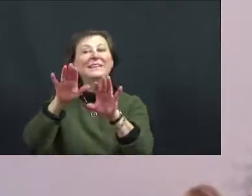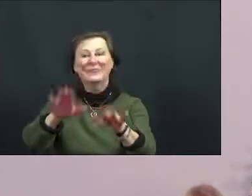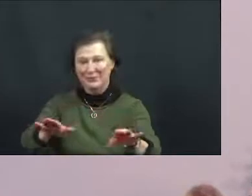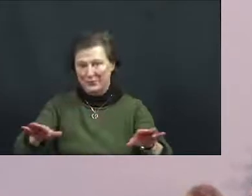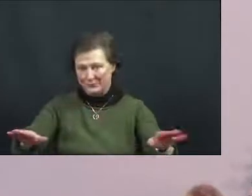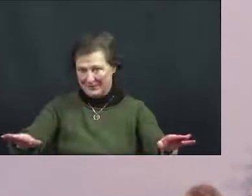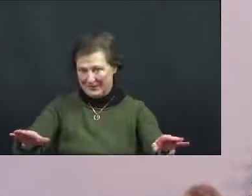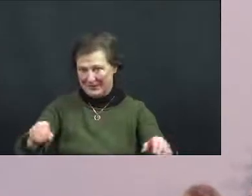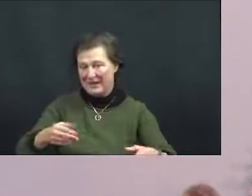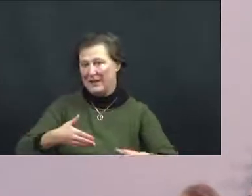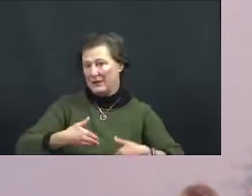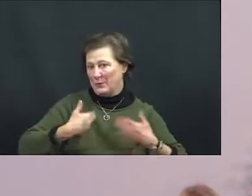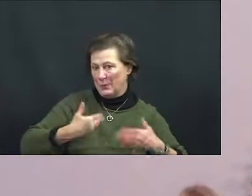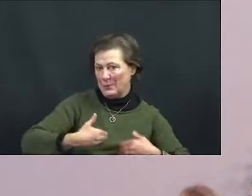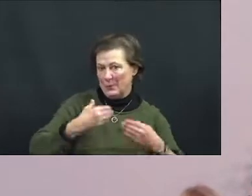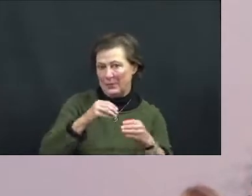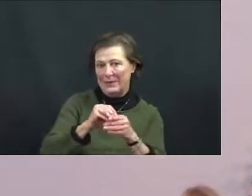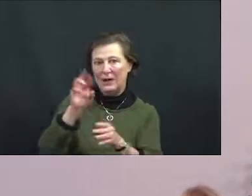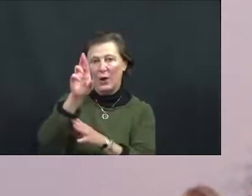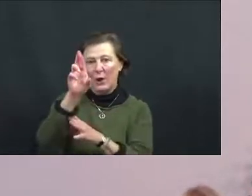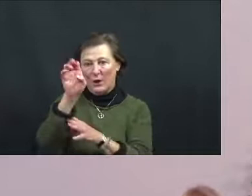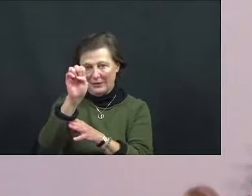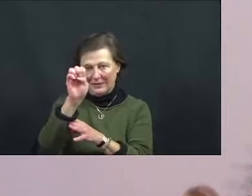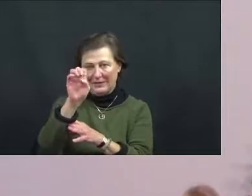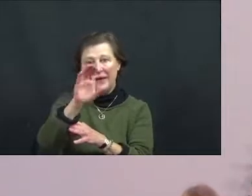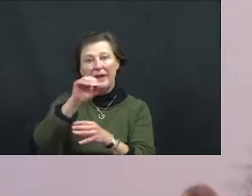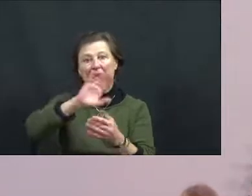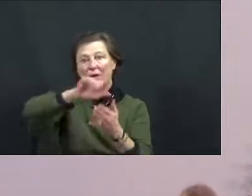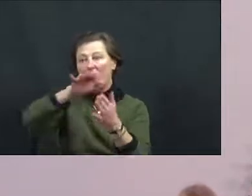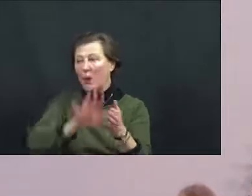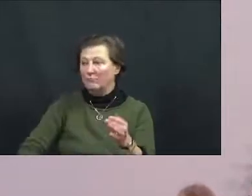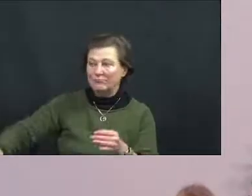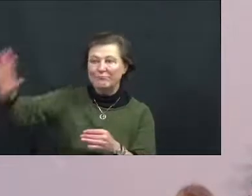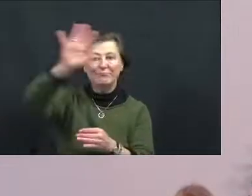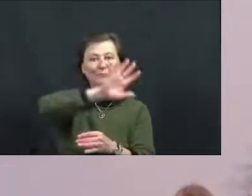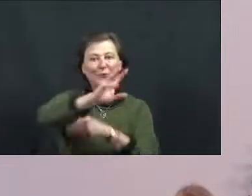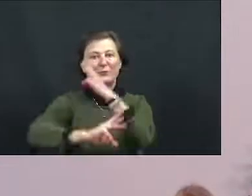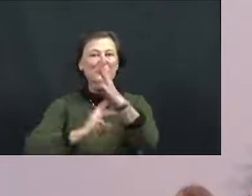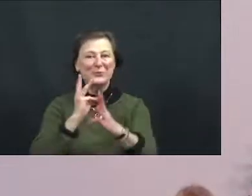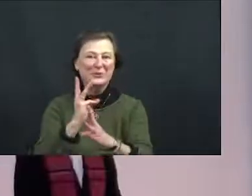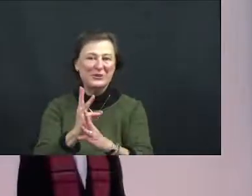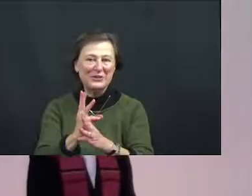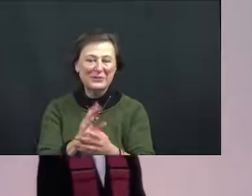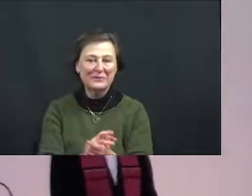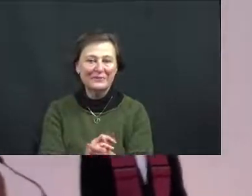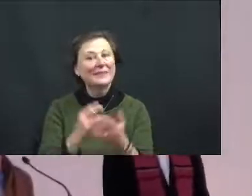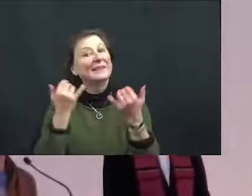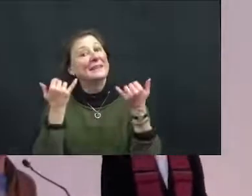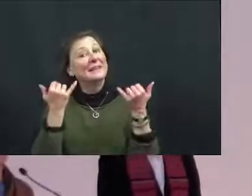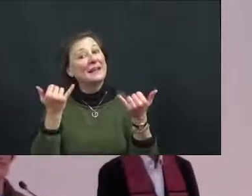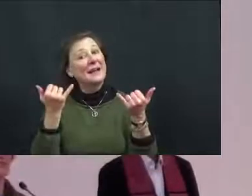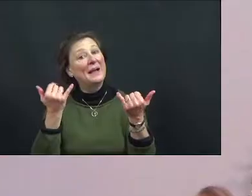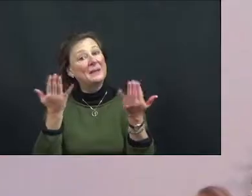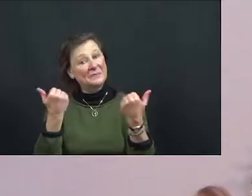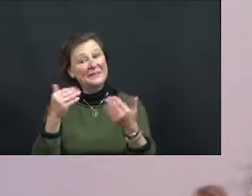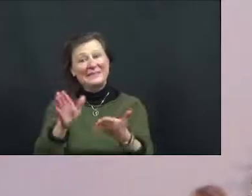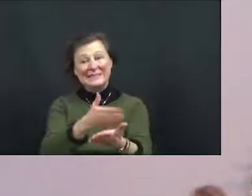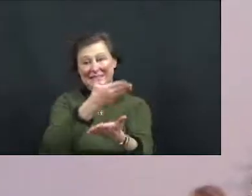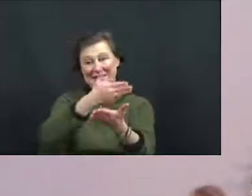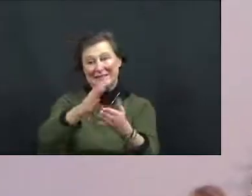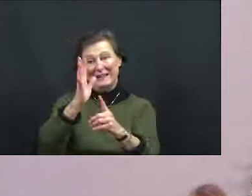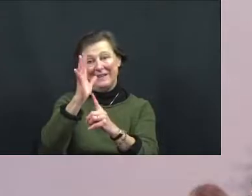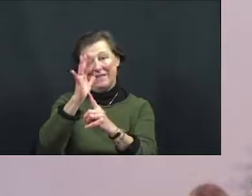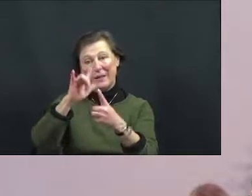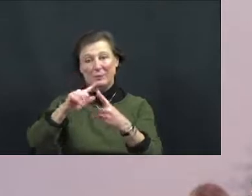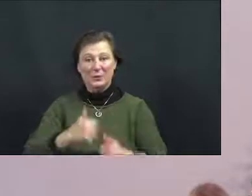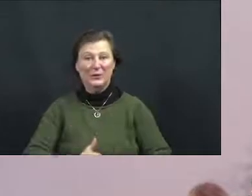youth in religious exploration and all around the world. Let us sing the flame into